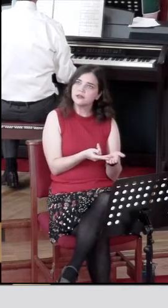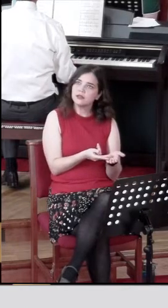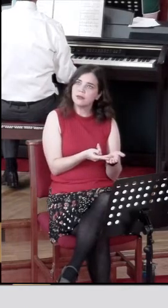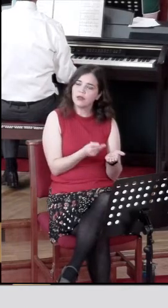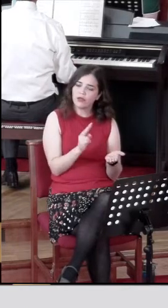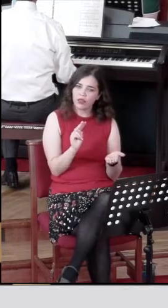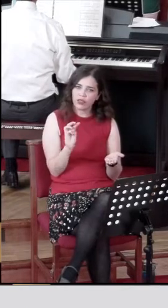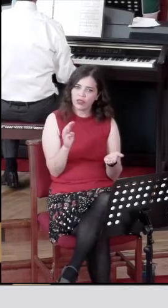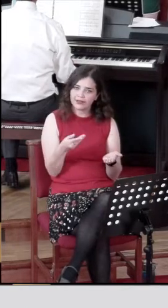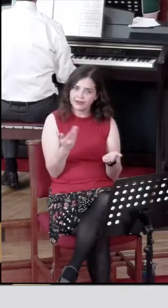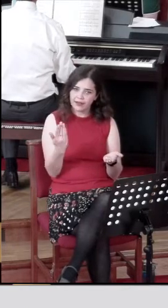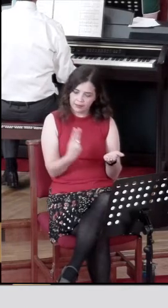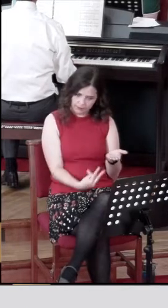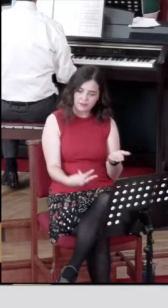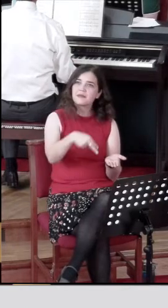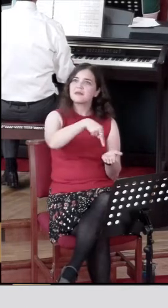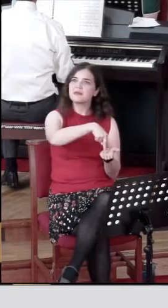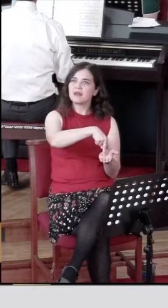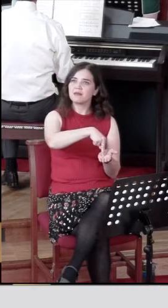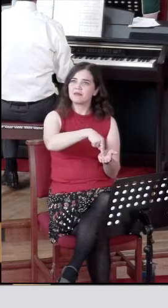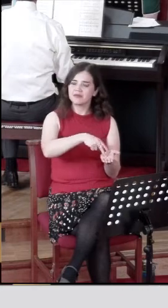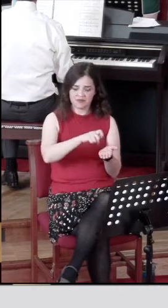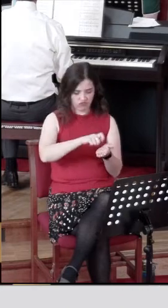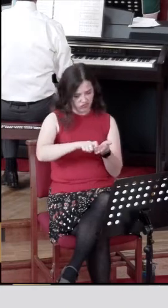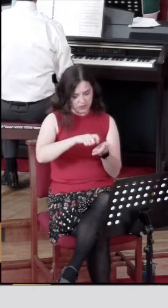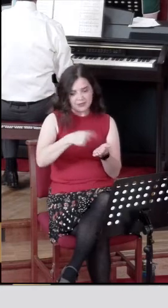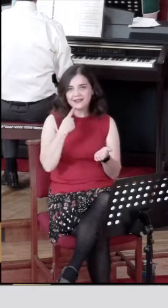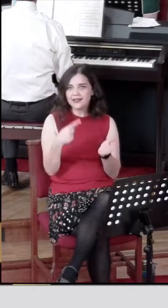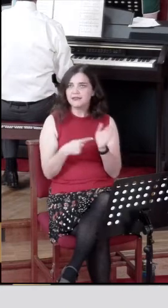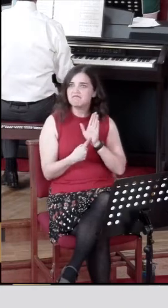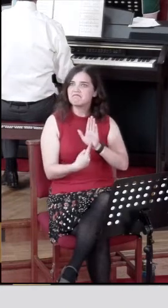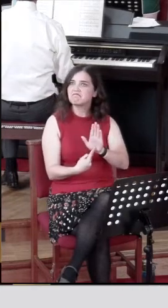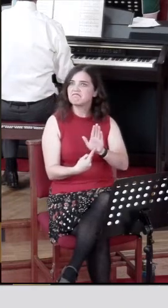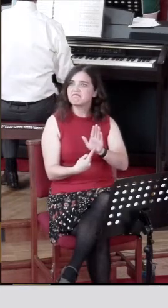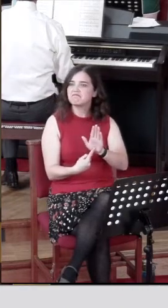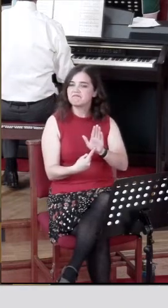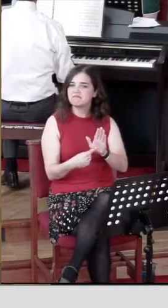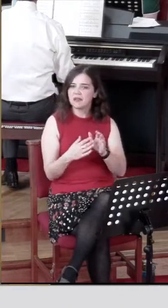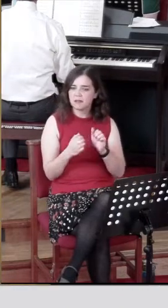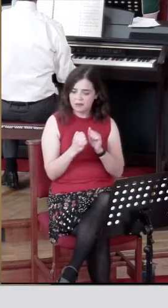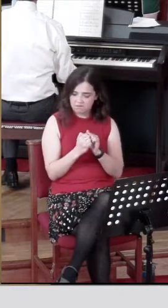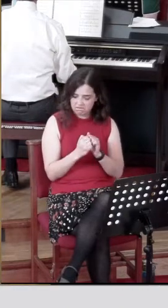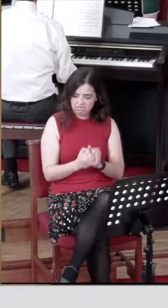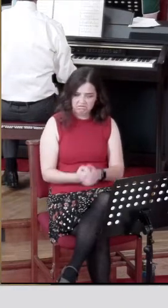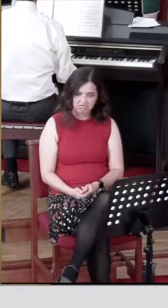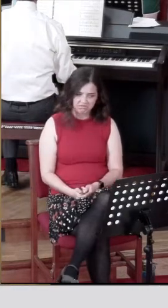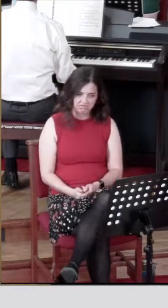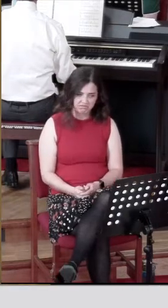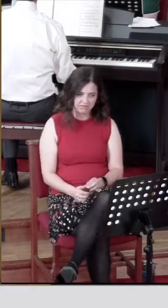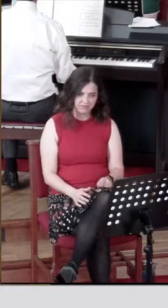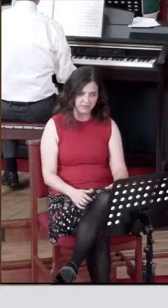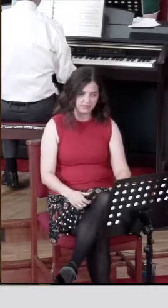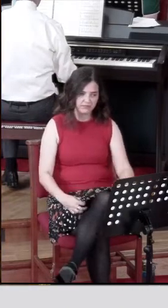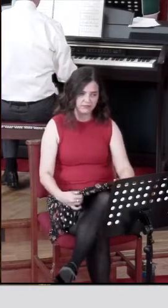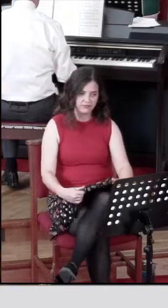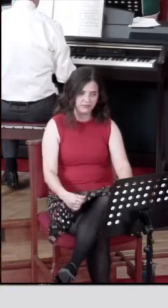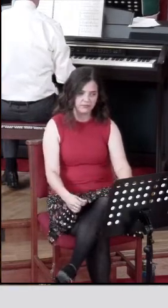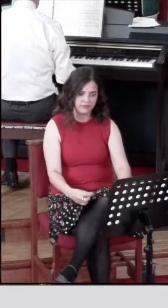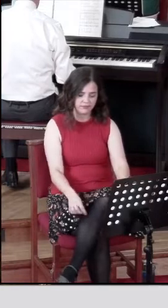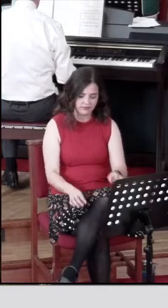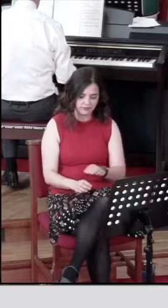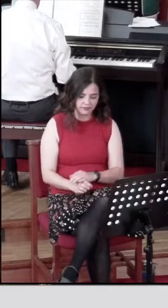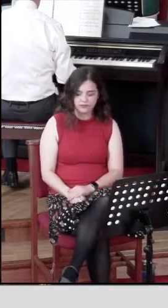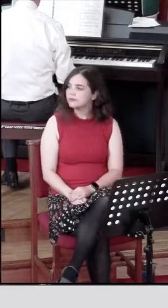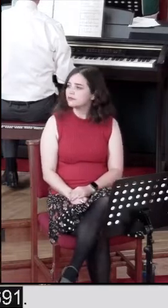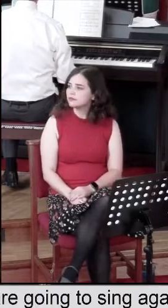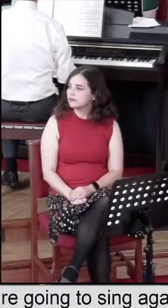day, according to the Scriptures. Amen. May God bless to us these readings from his word.